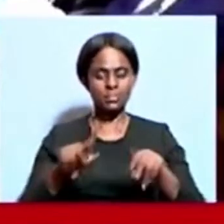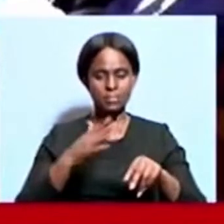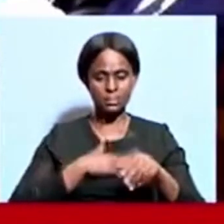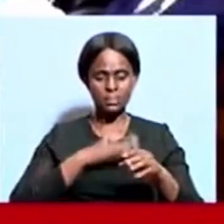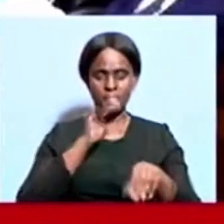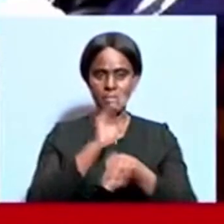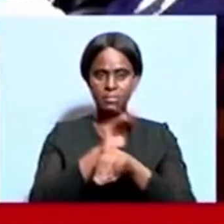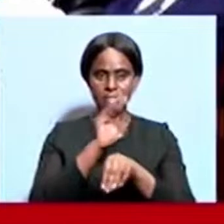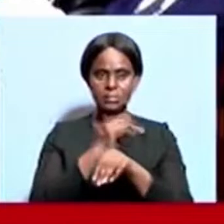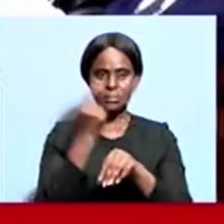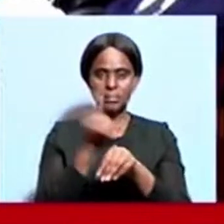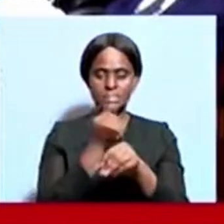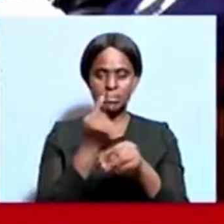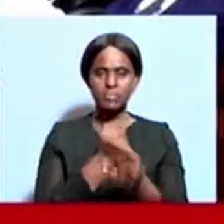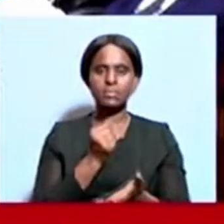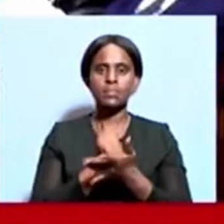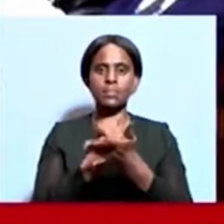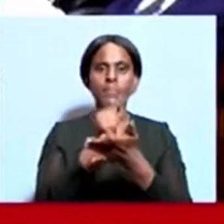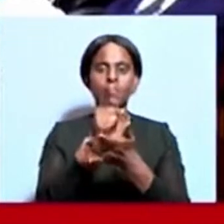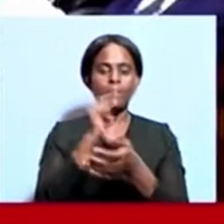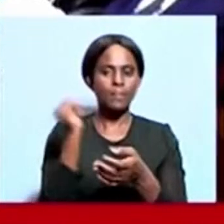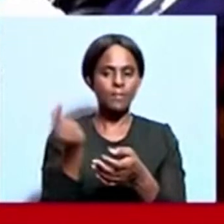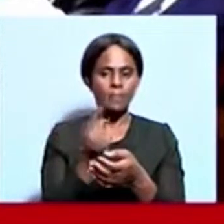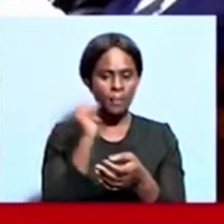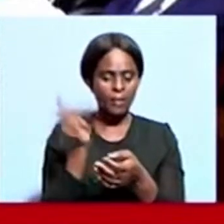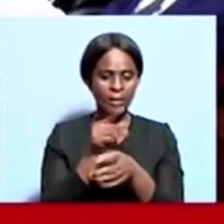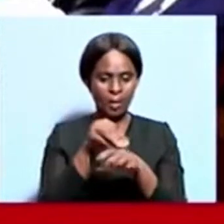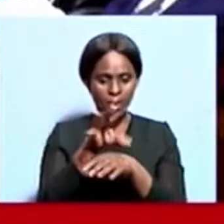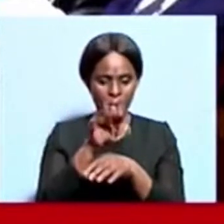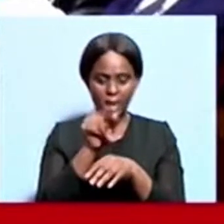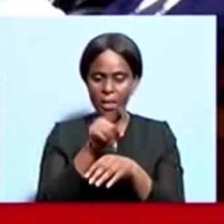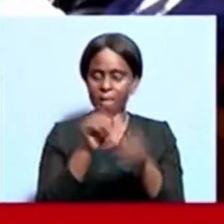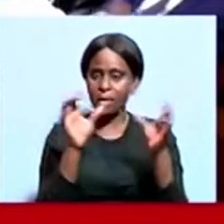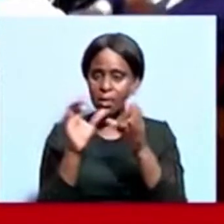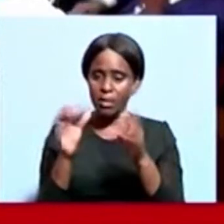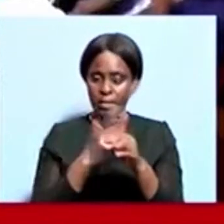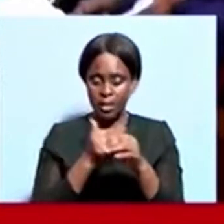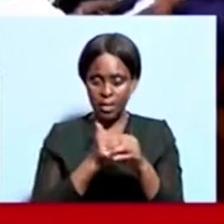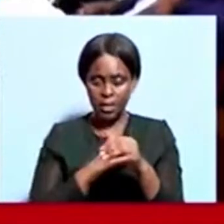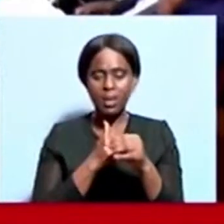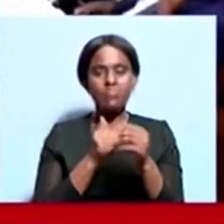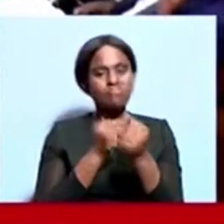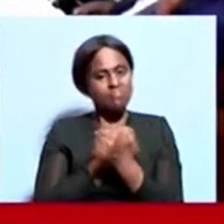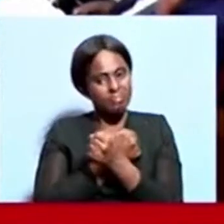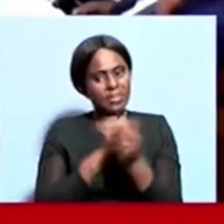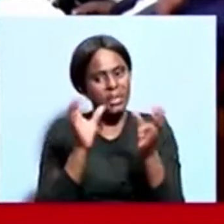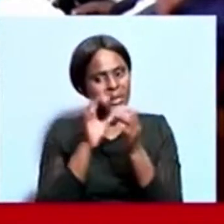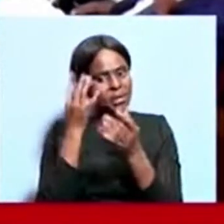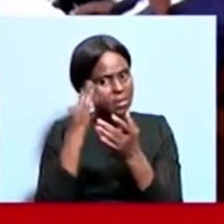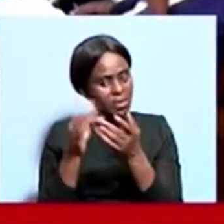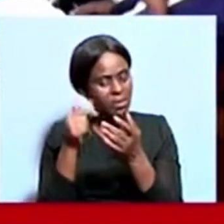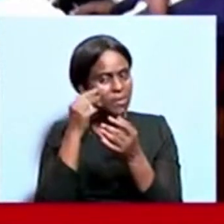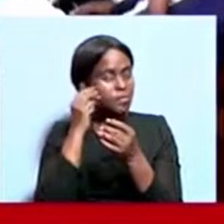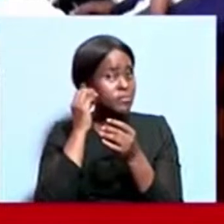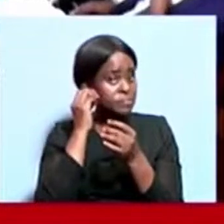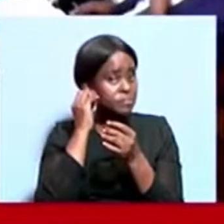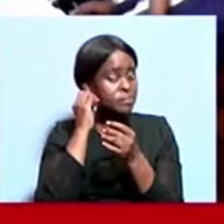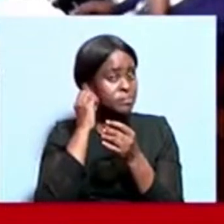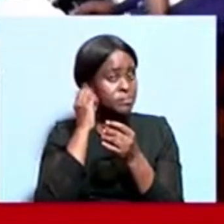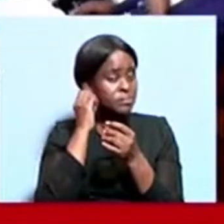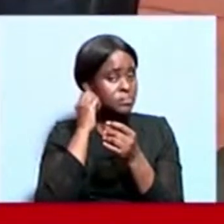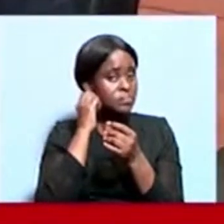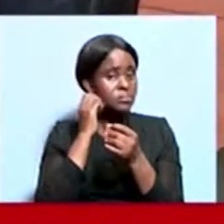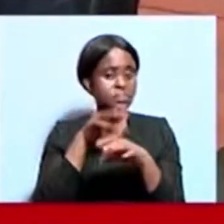help you, Chair. You have always guided these councils, and I like the council secretary. She always refers to